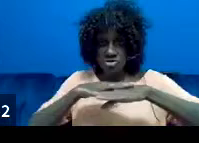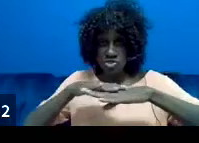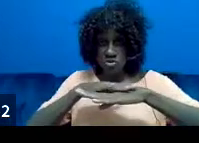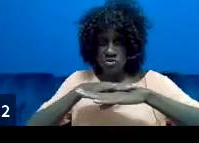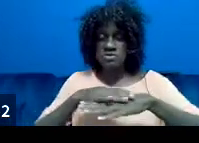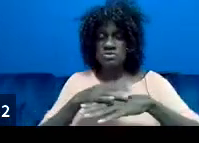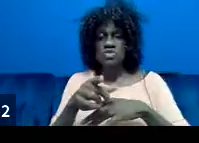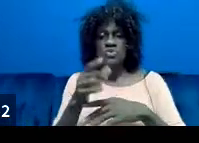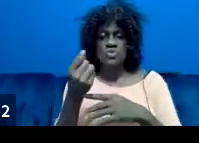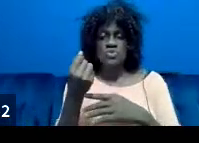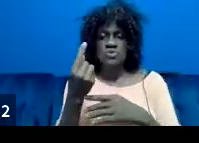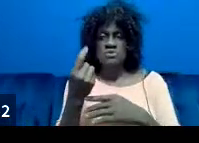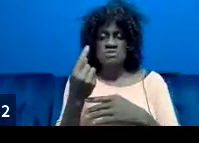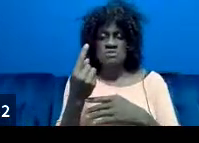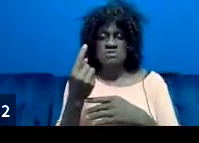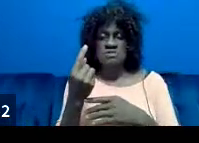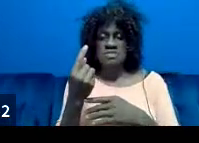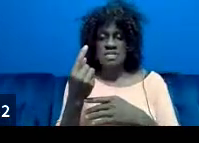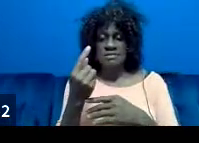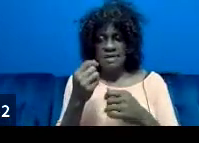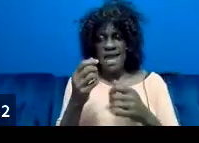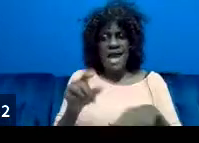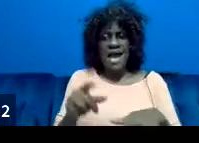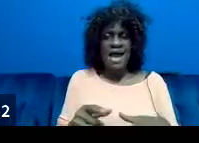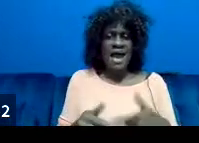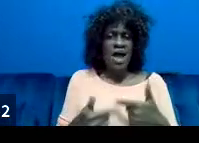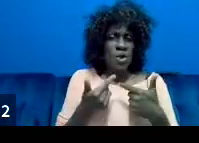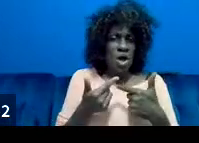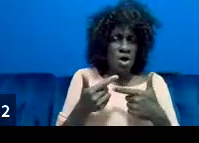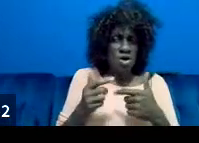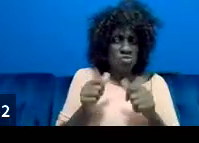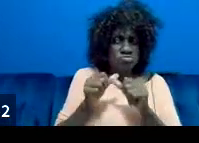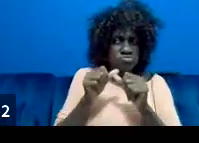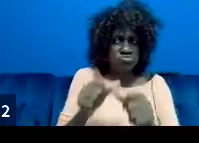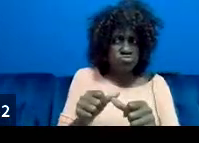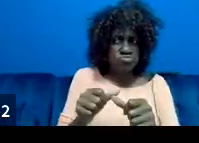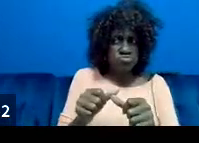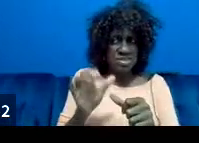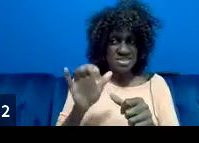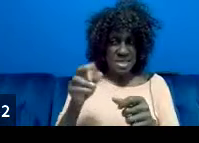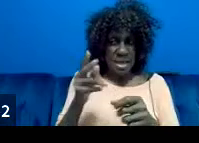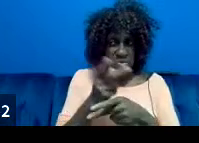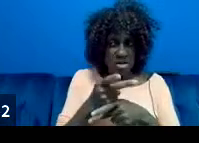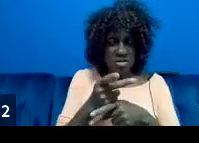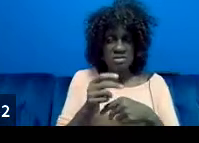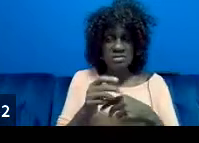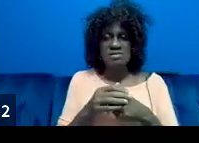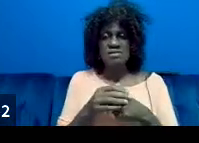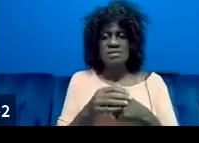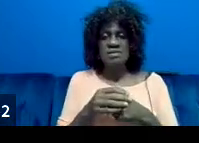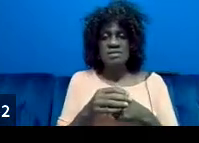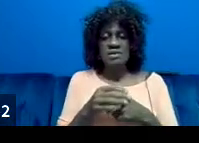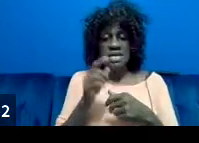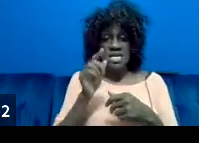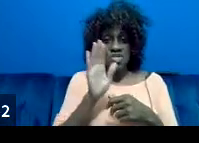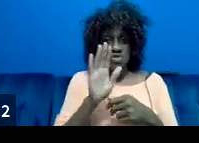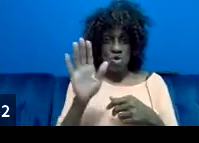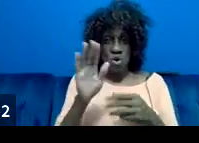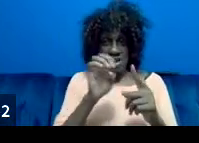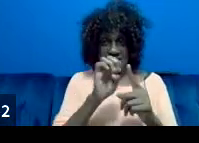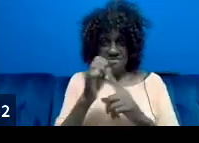understand the life of the product that you're buying in your environment,